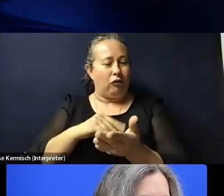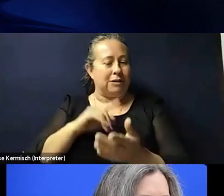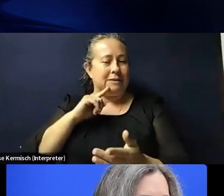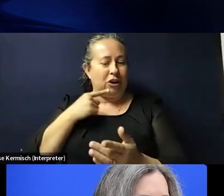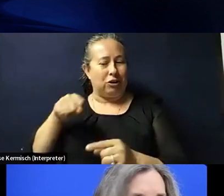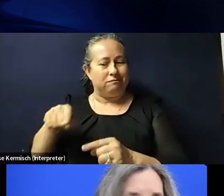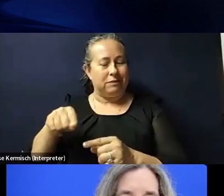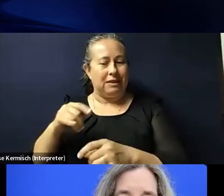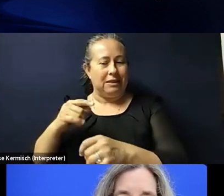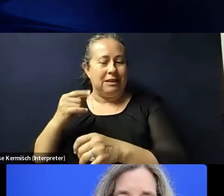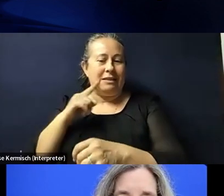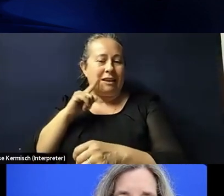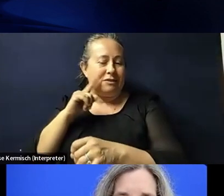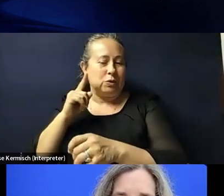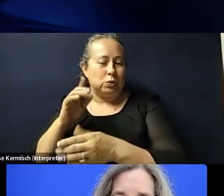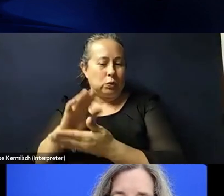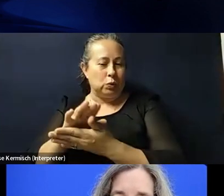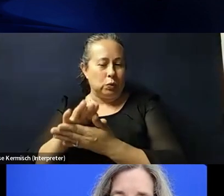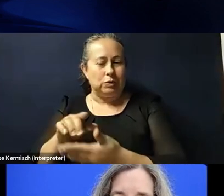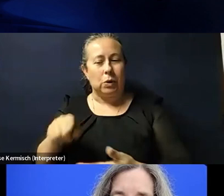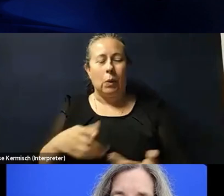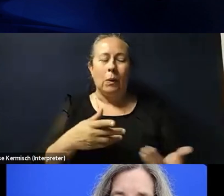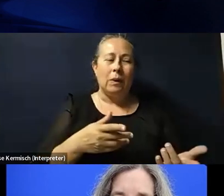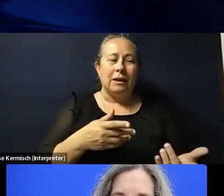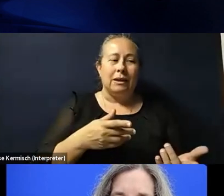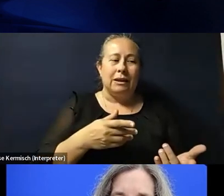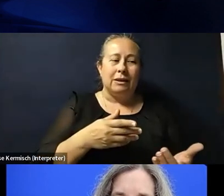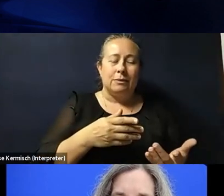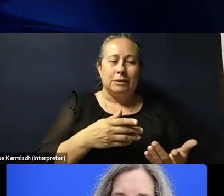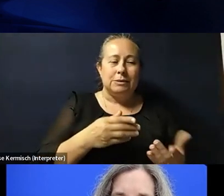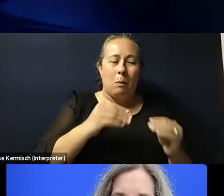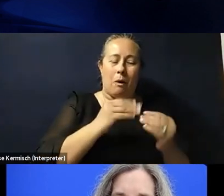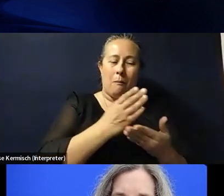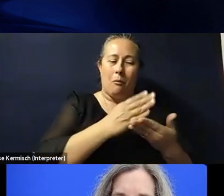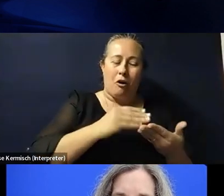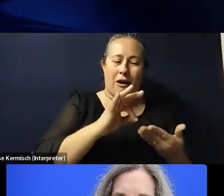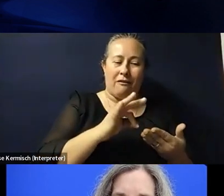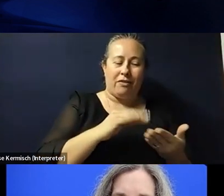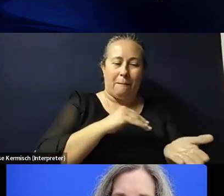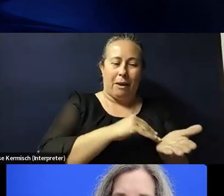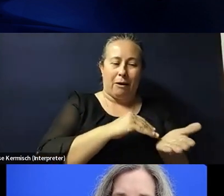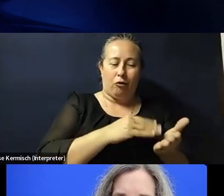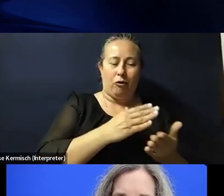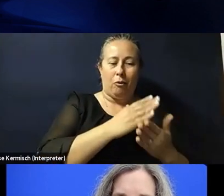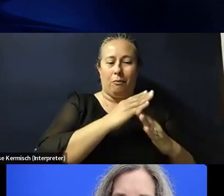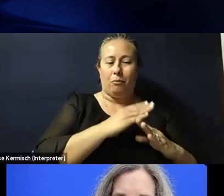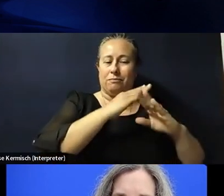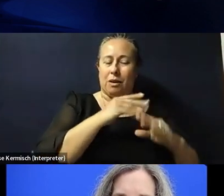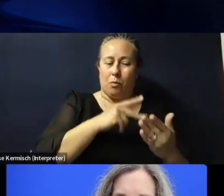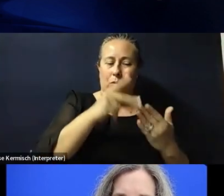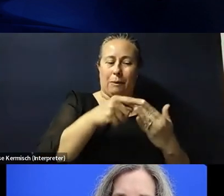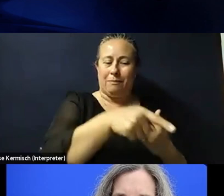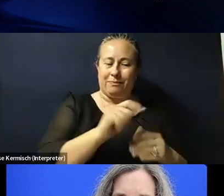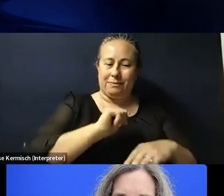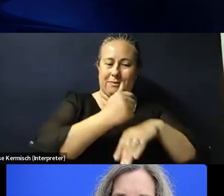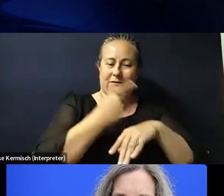him, it wasn't a separate, sinister thing. It was part of the medical prevention program that he was already creating for deaf